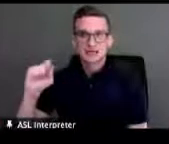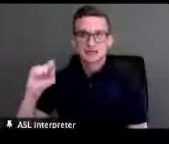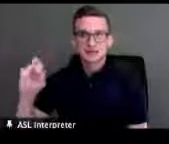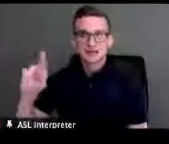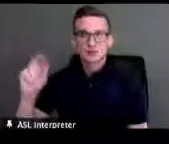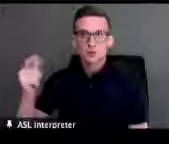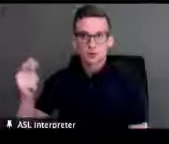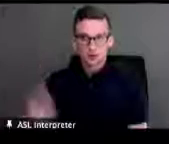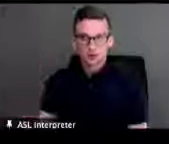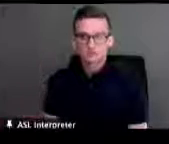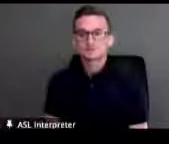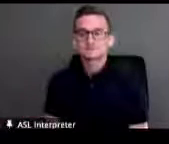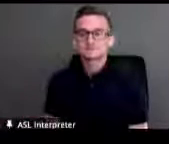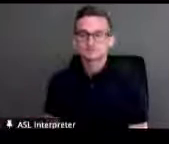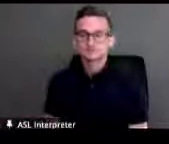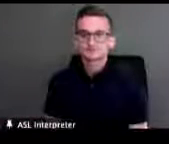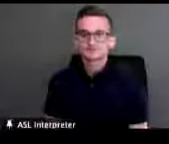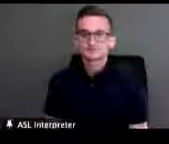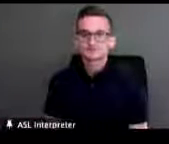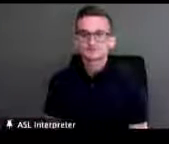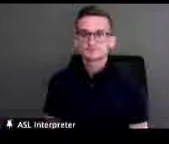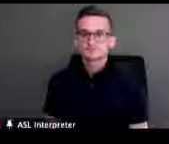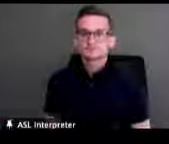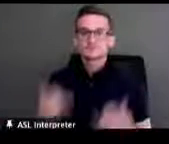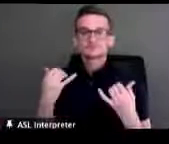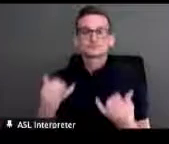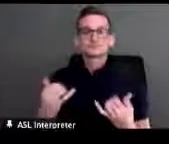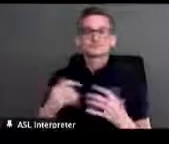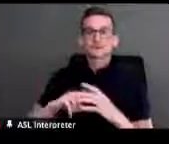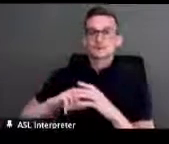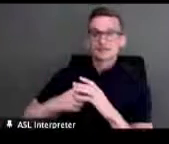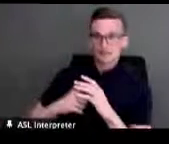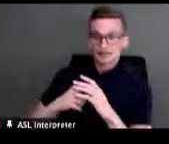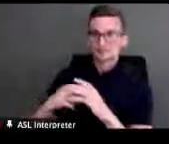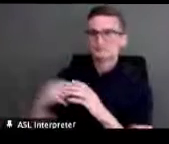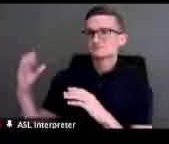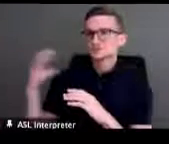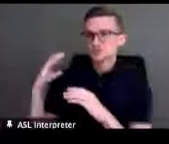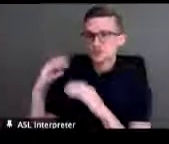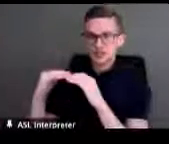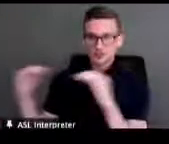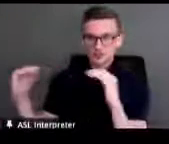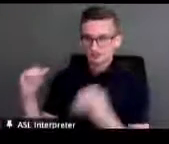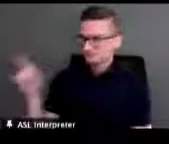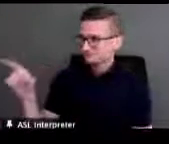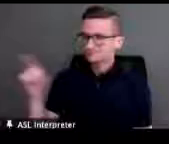wedrawthelinesca.org. So let's begin with my co-chair, Commissioner Anderson.